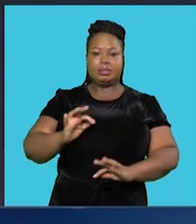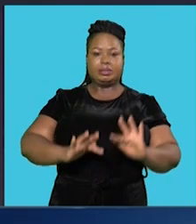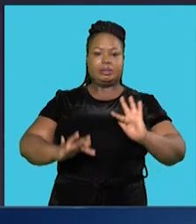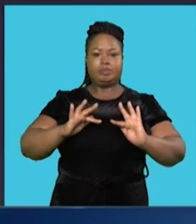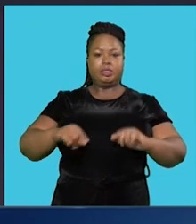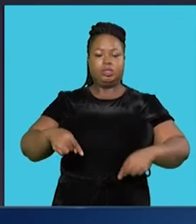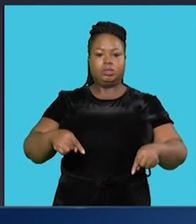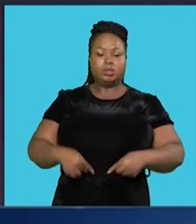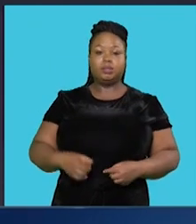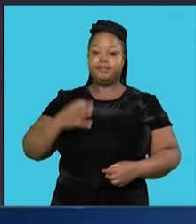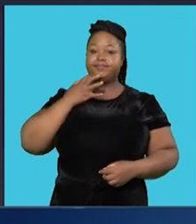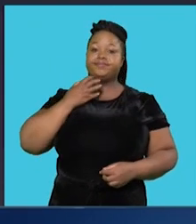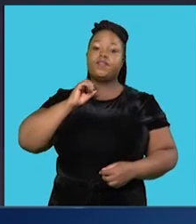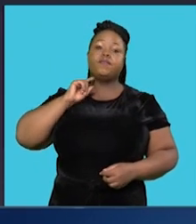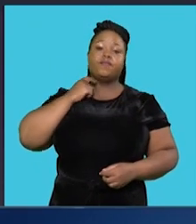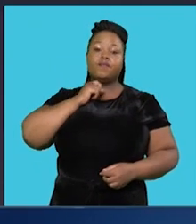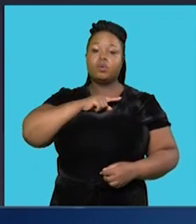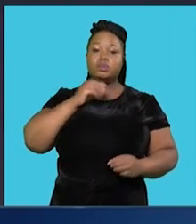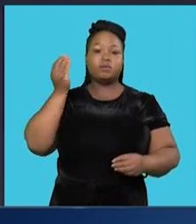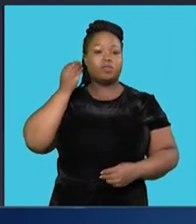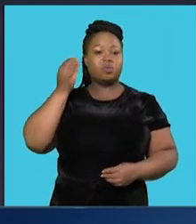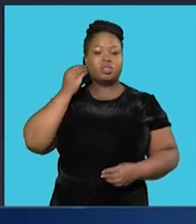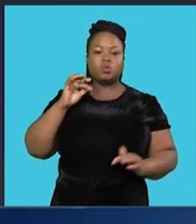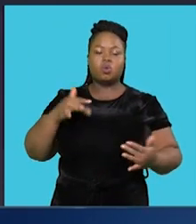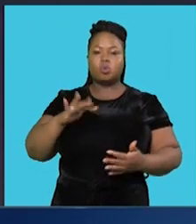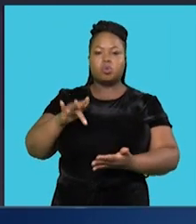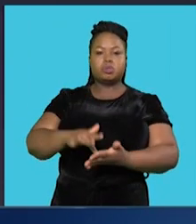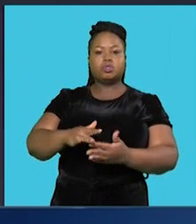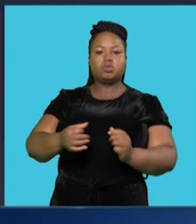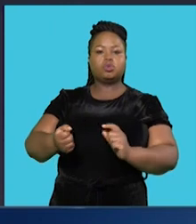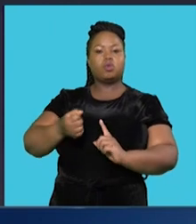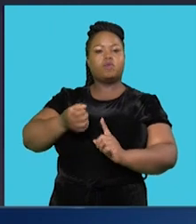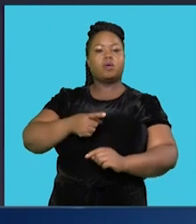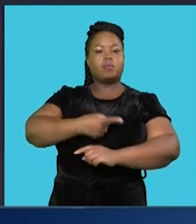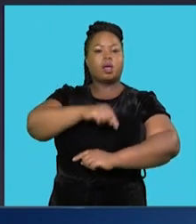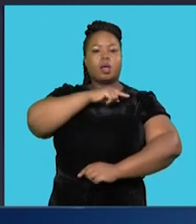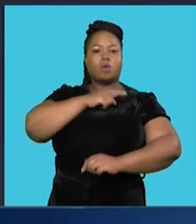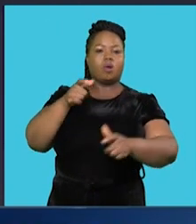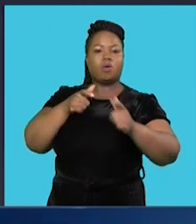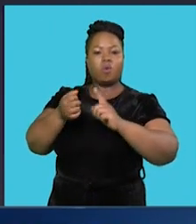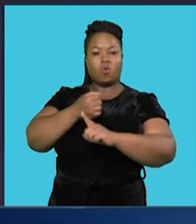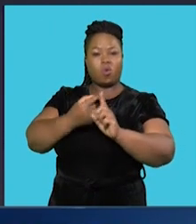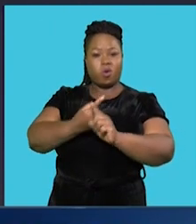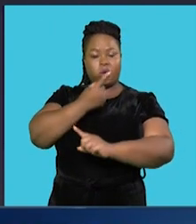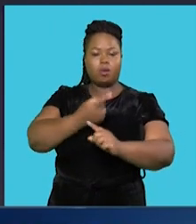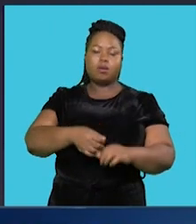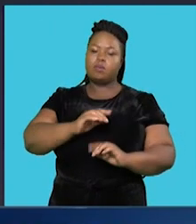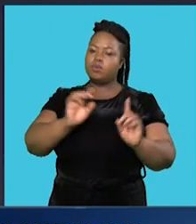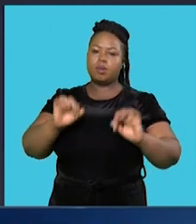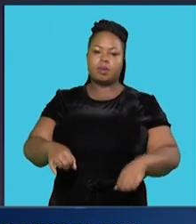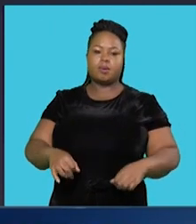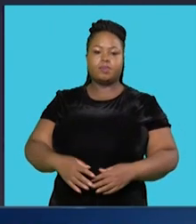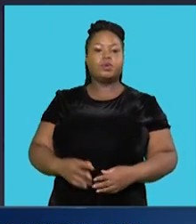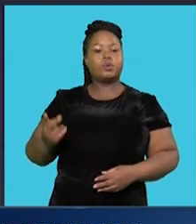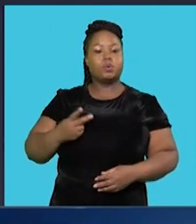spreading false information or abusing positions of power are strictly prohibited and must be met